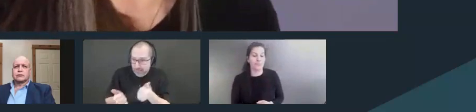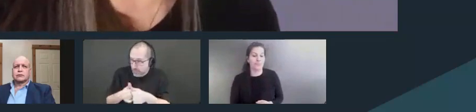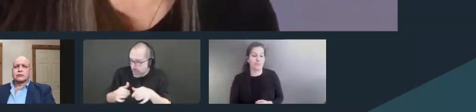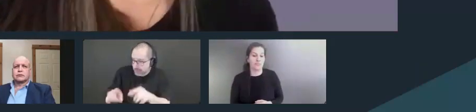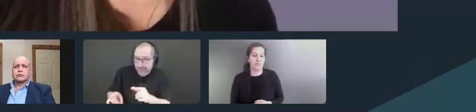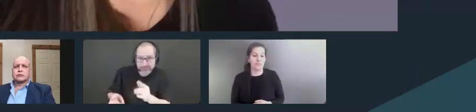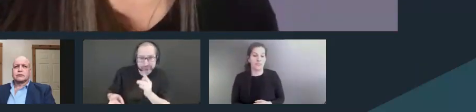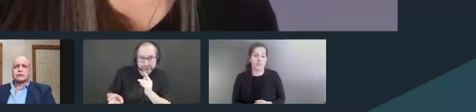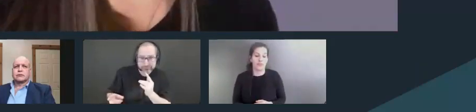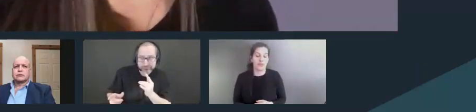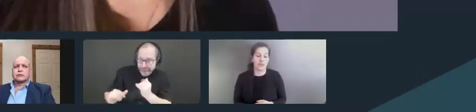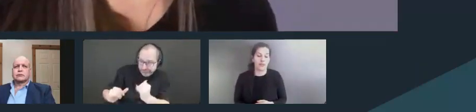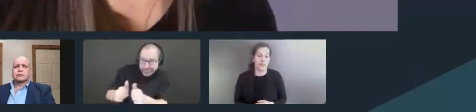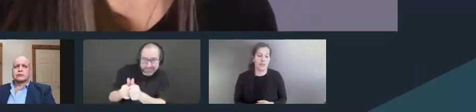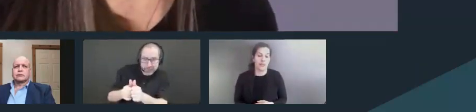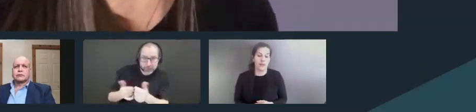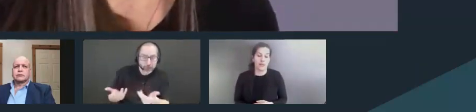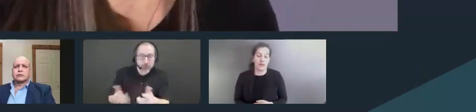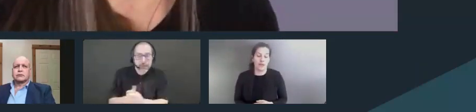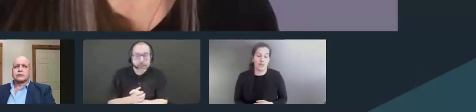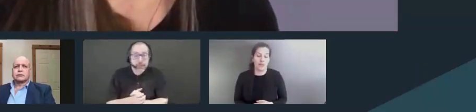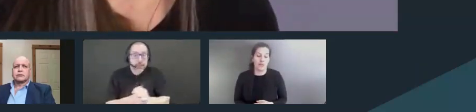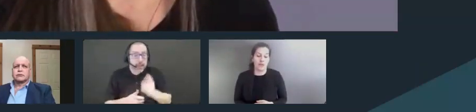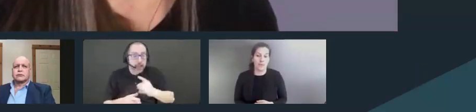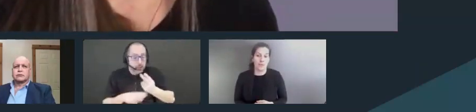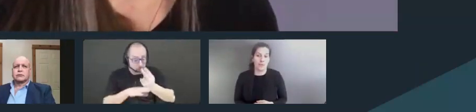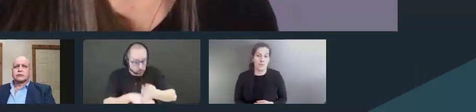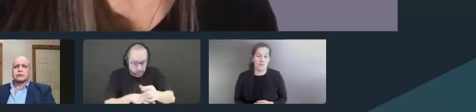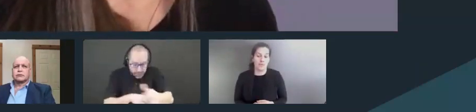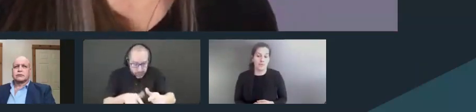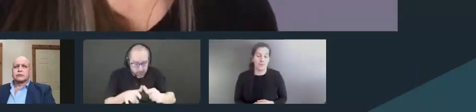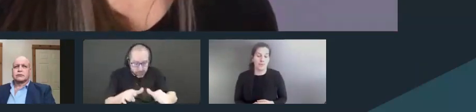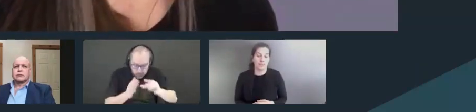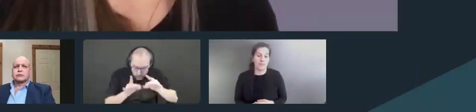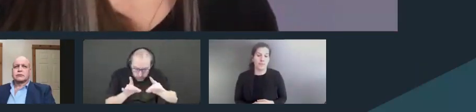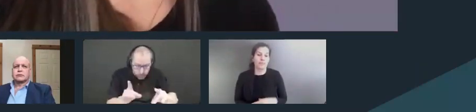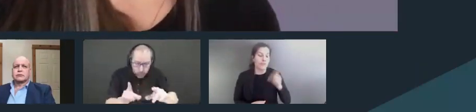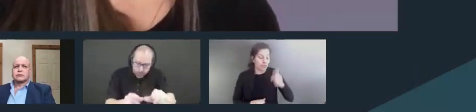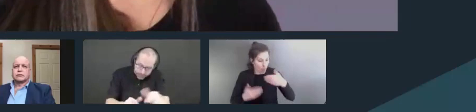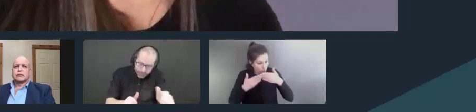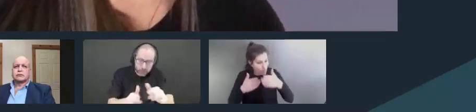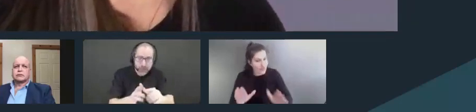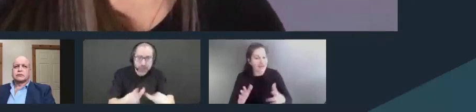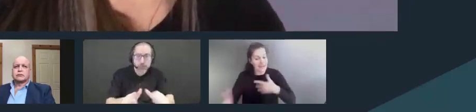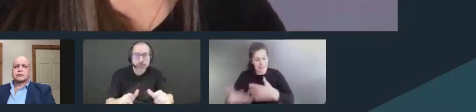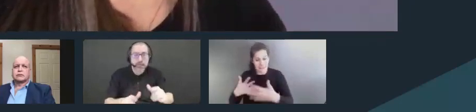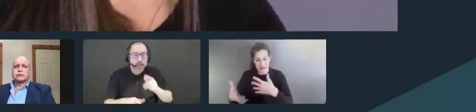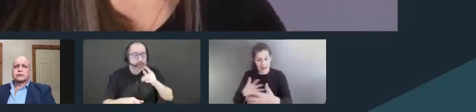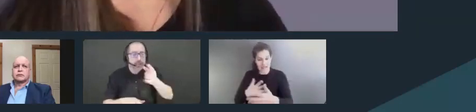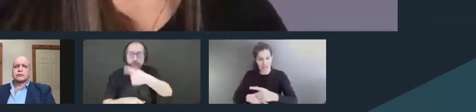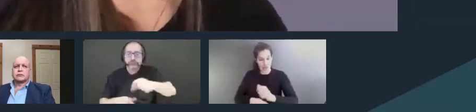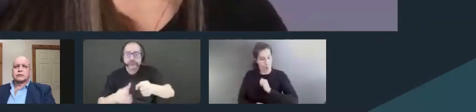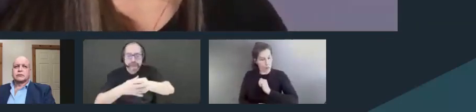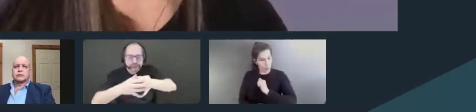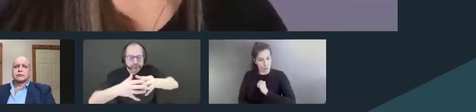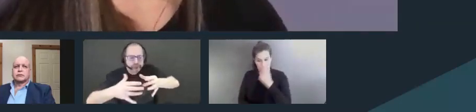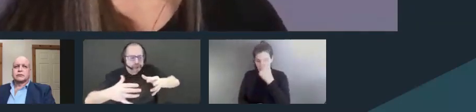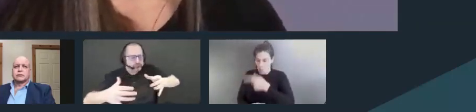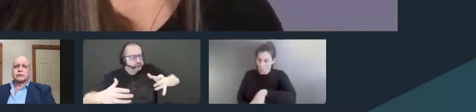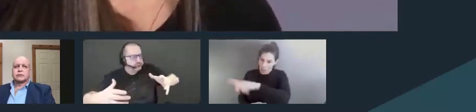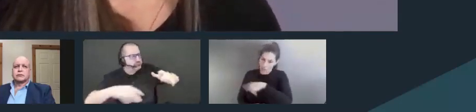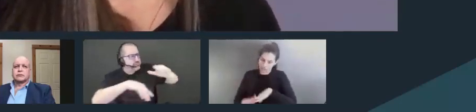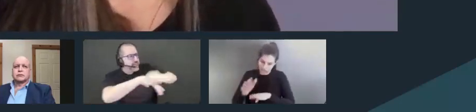by using other languages and being part of a national movement that rejects the hegemony of English and that silences